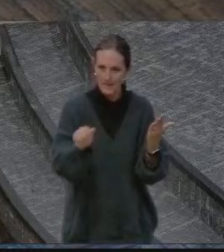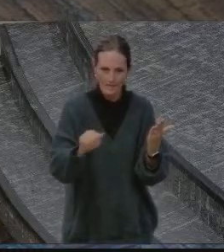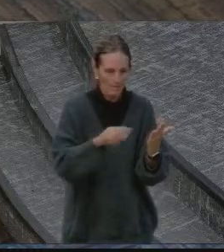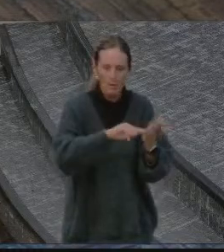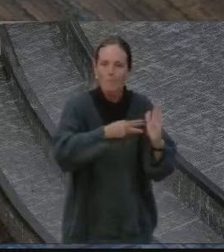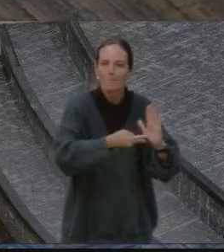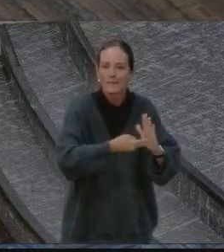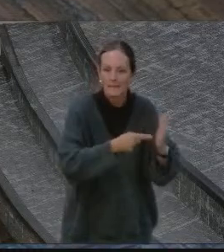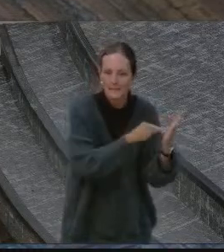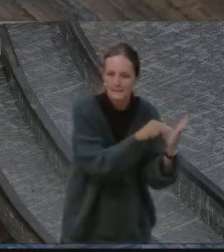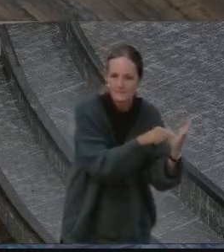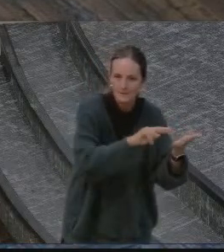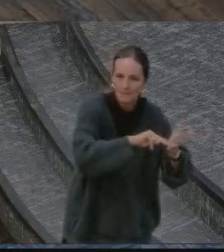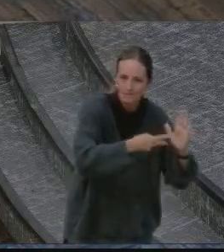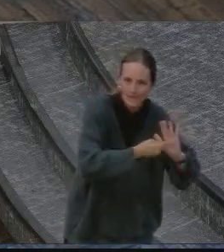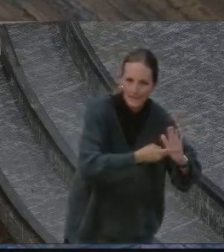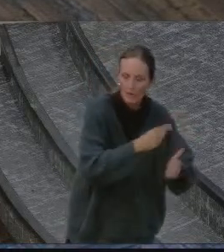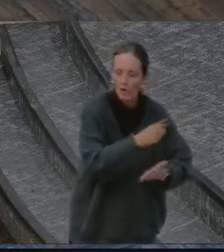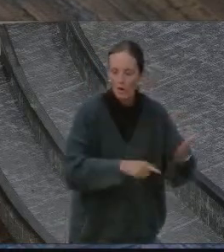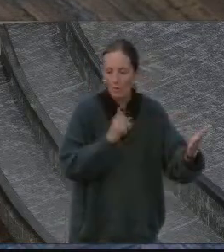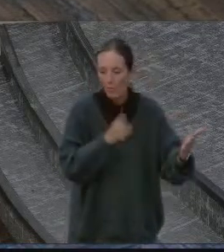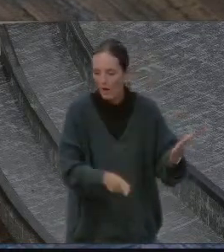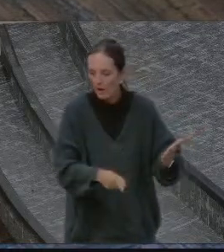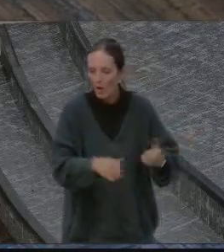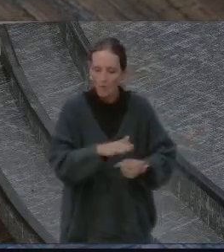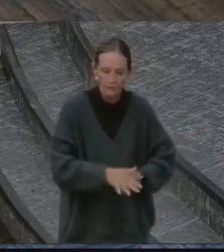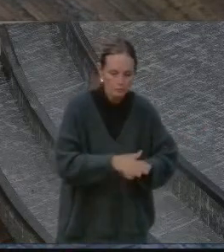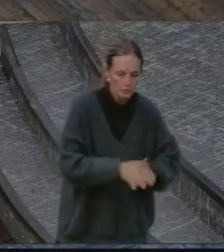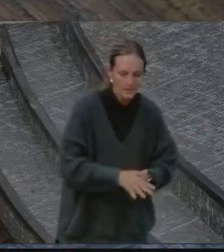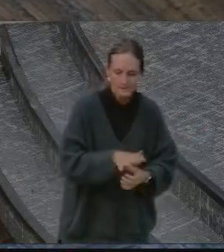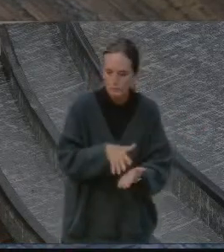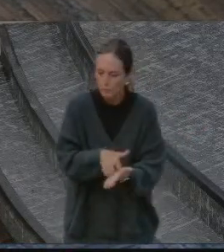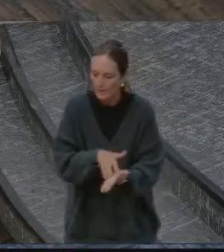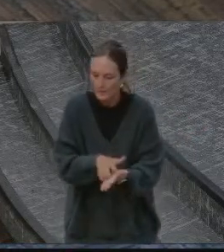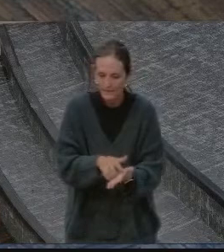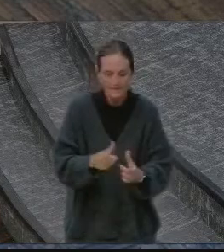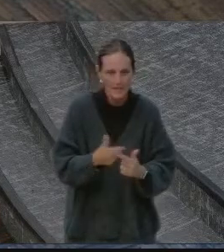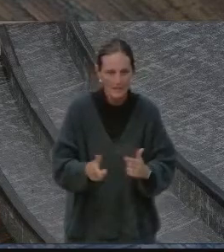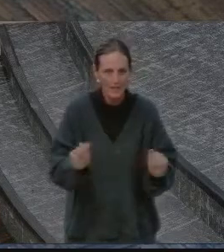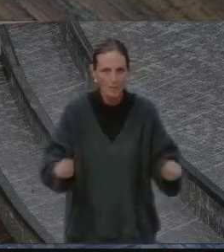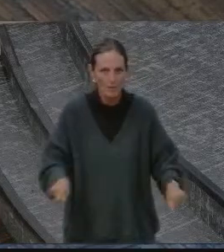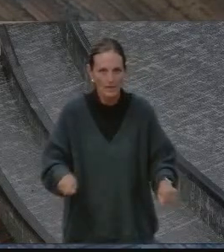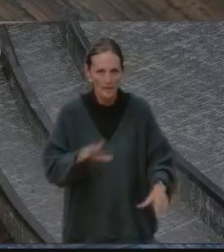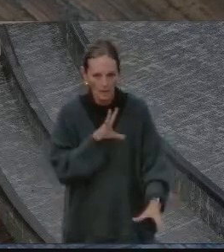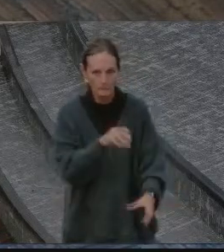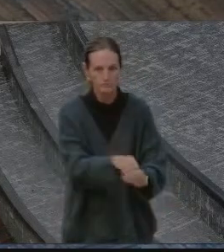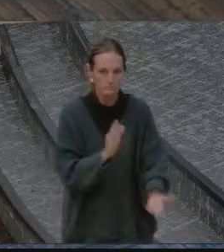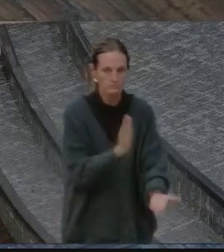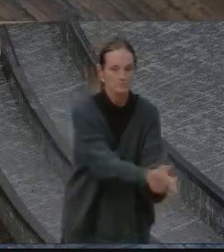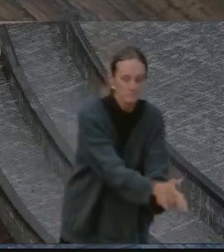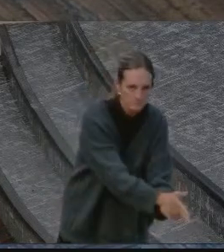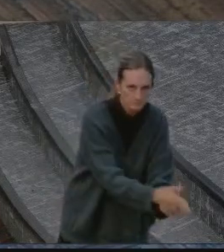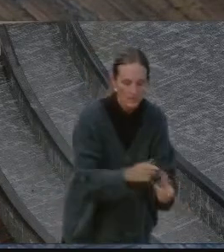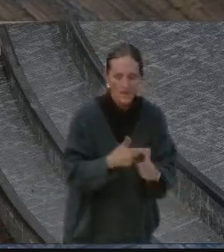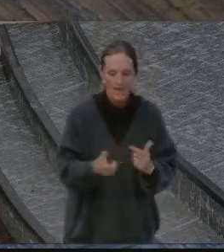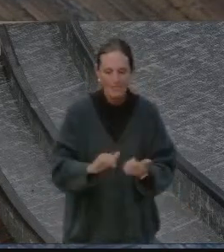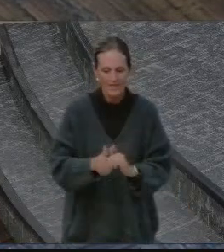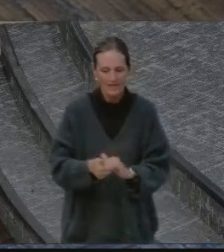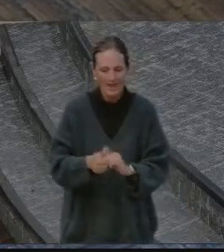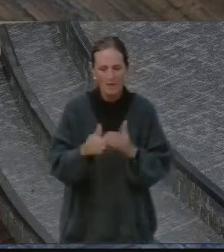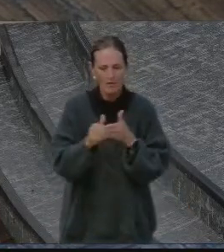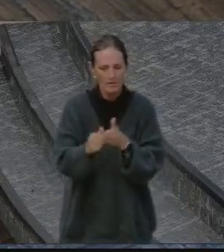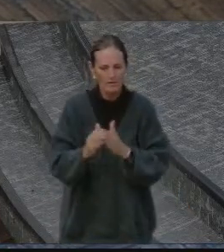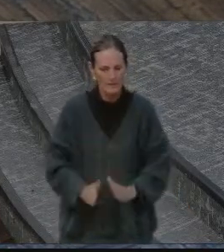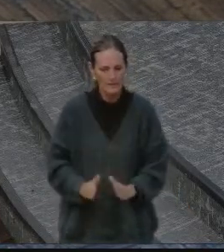in the strengths and the weaknesses and how we can plan to mitigate? Then also, how are our leaders cross-talking about